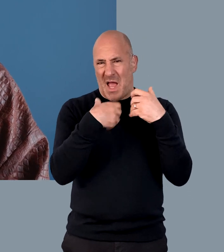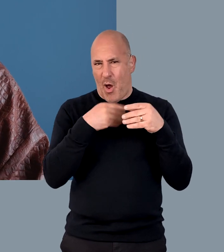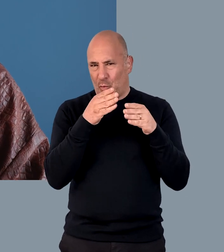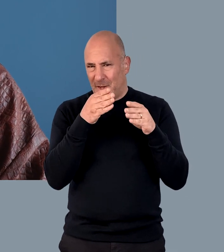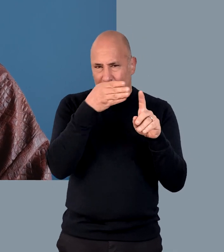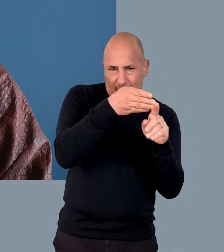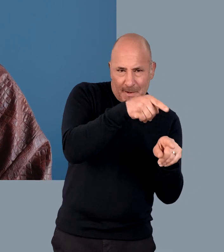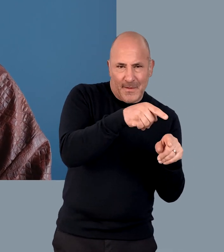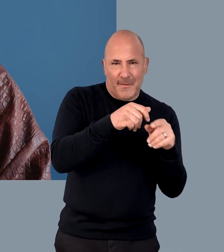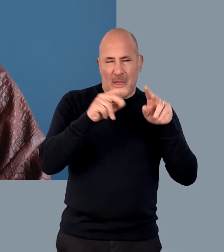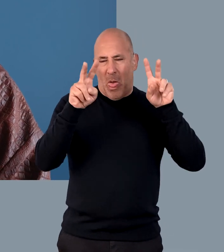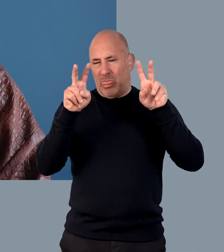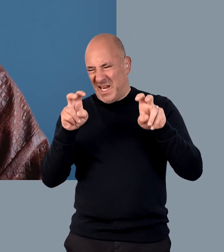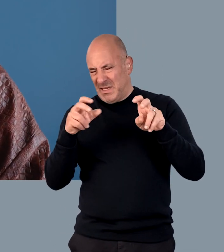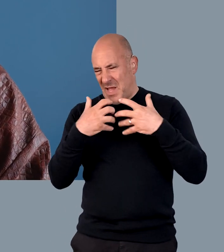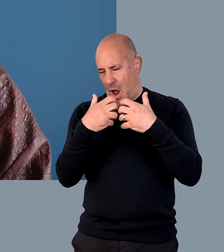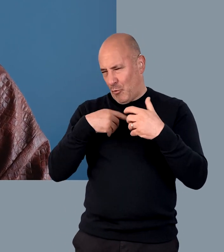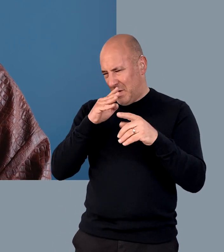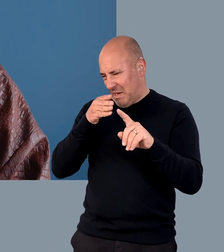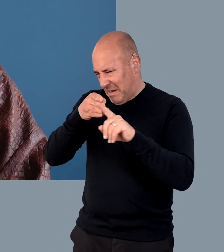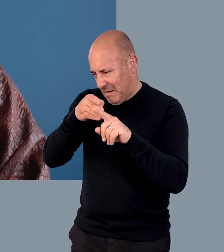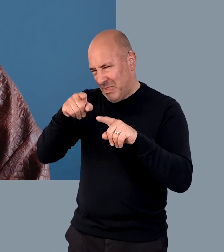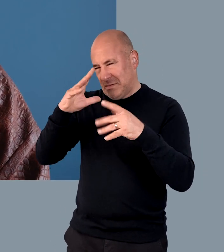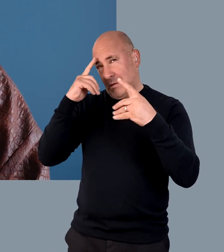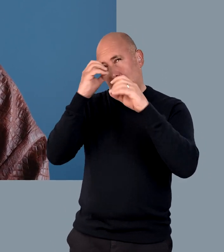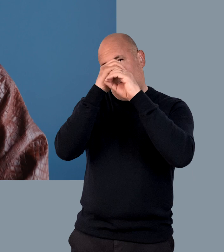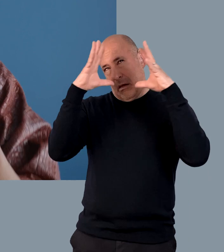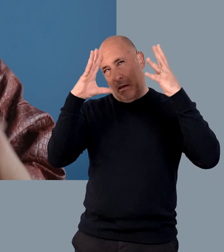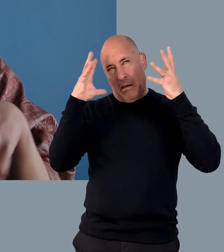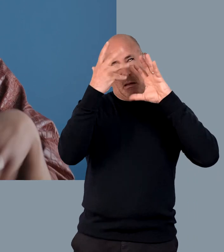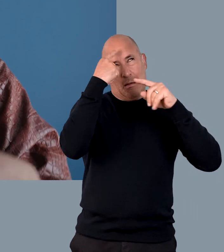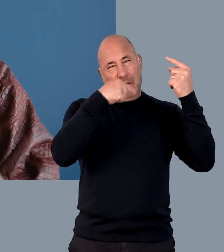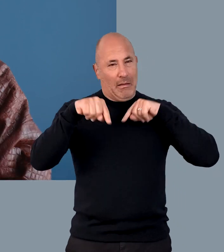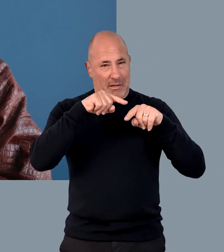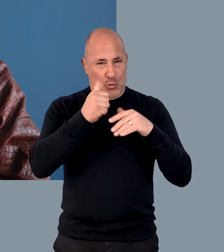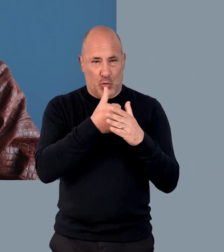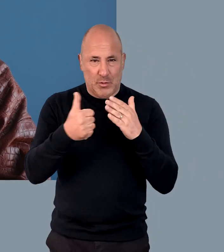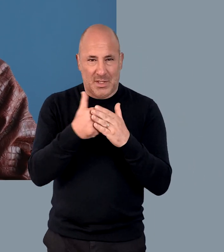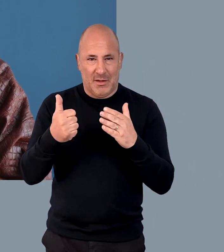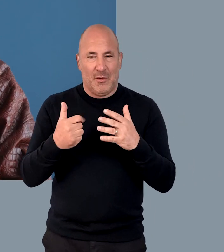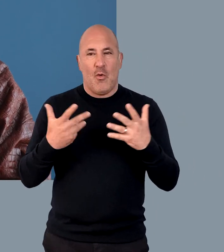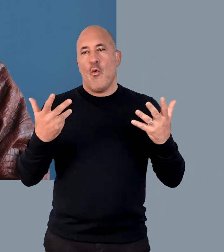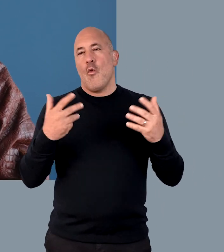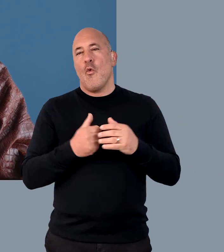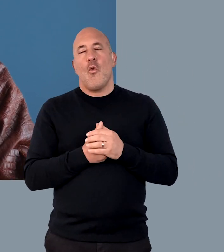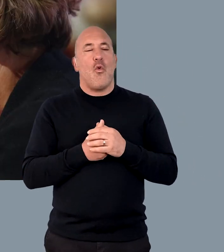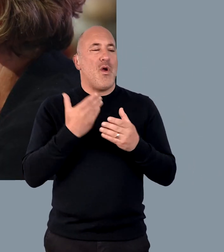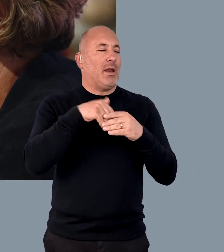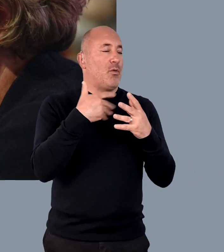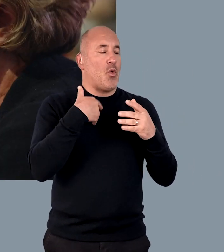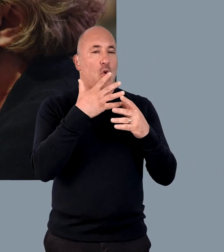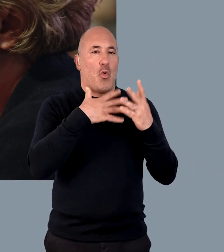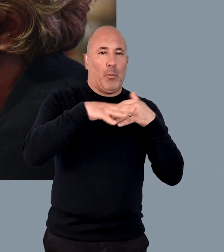difficult concepts or themes that we do it in an abstract space. We do it in a